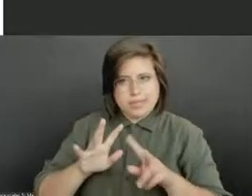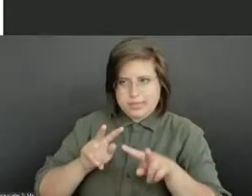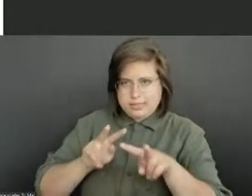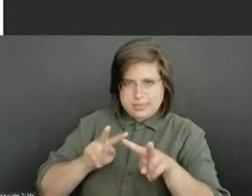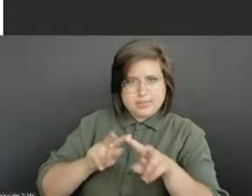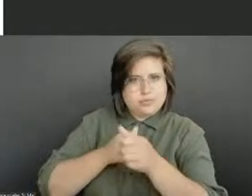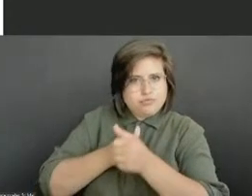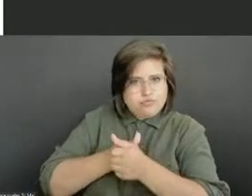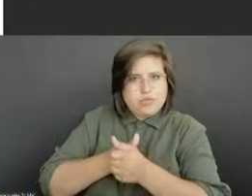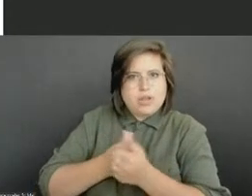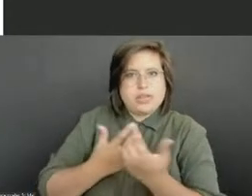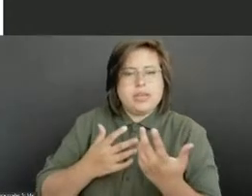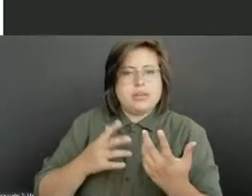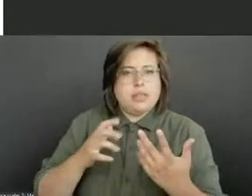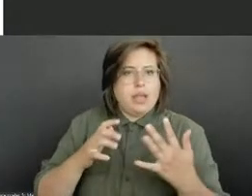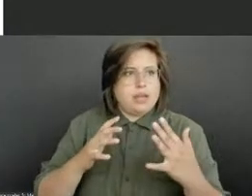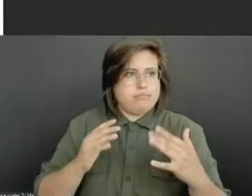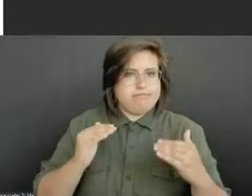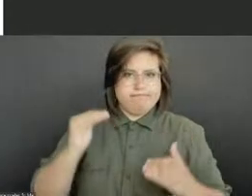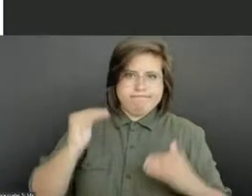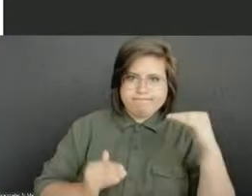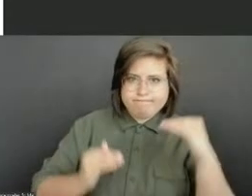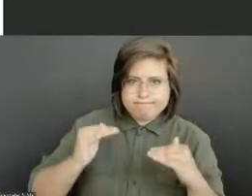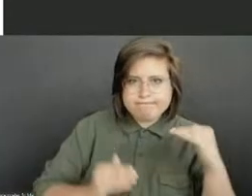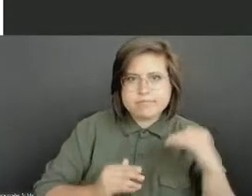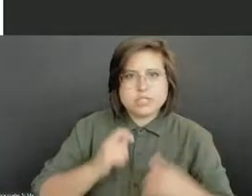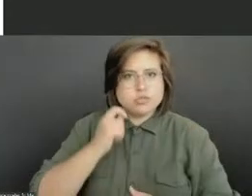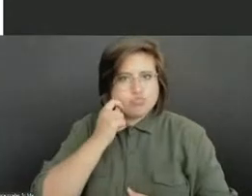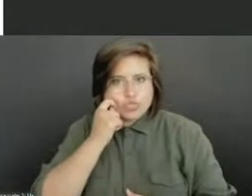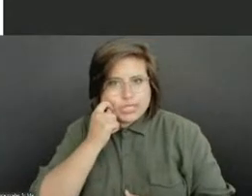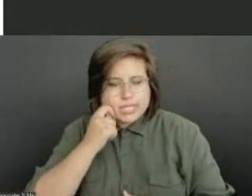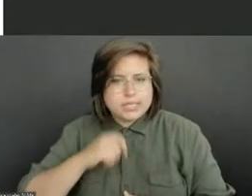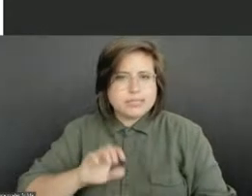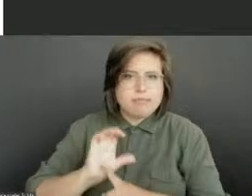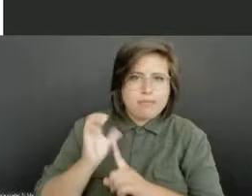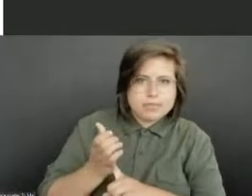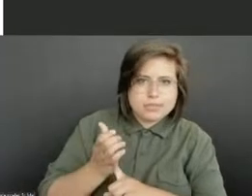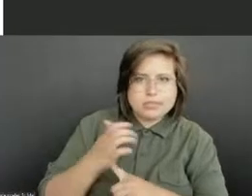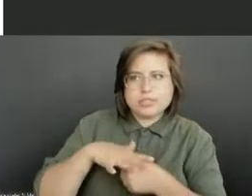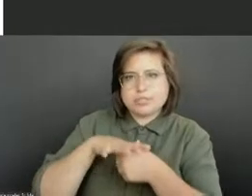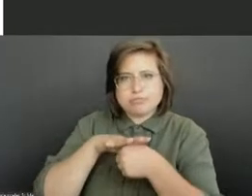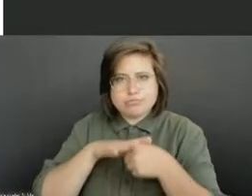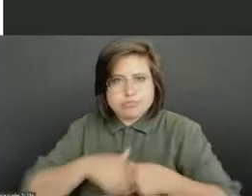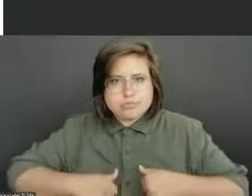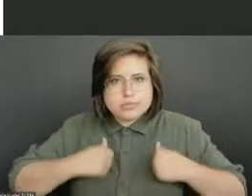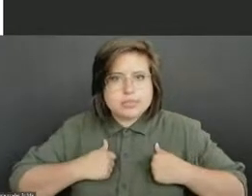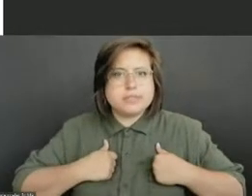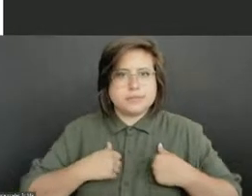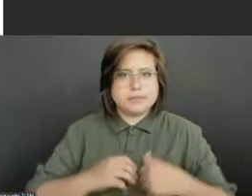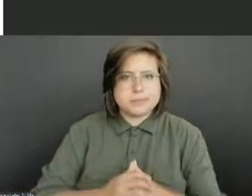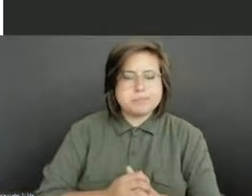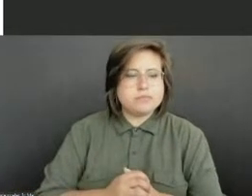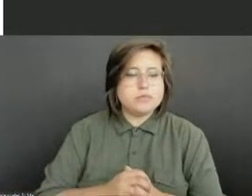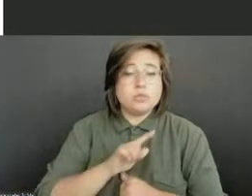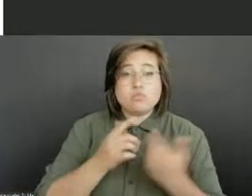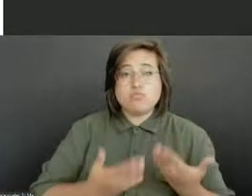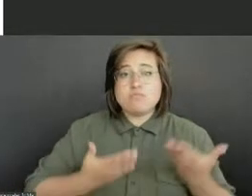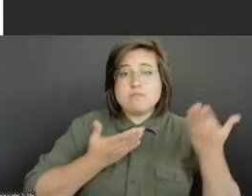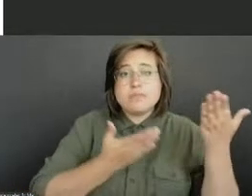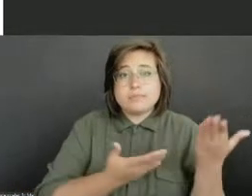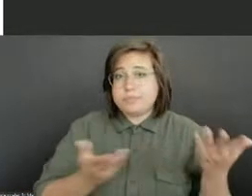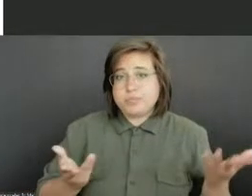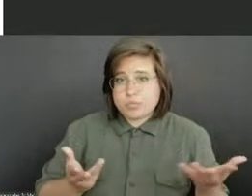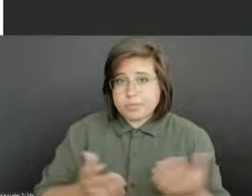disparities along race, ethnicity, and regions. And so here we have one recommendation that the federal government should provide